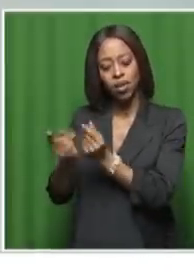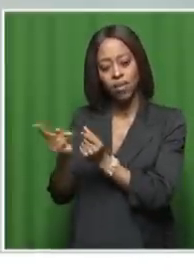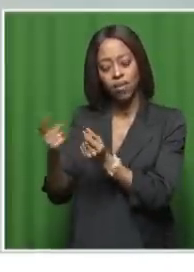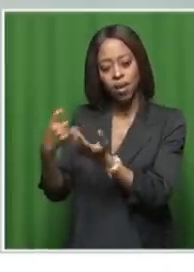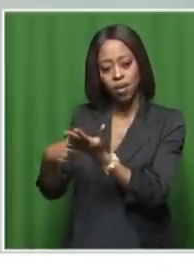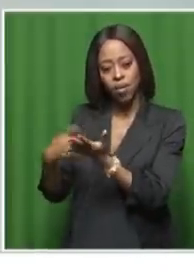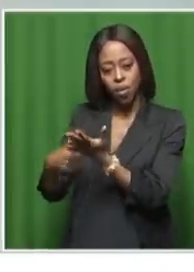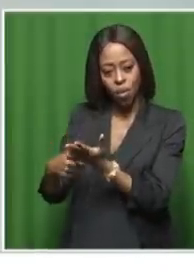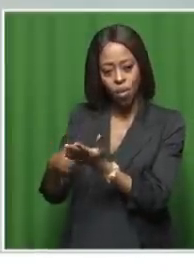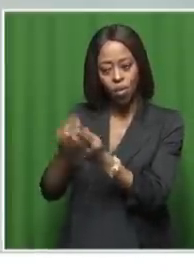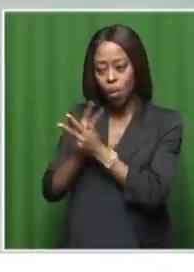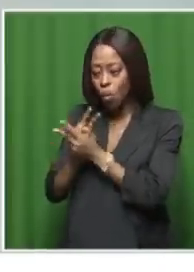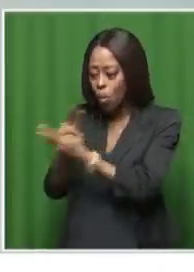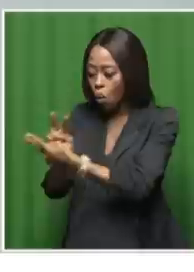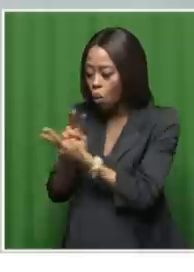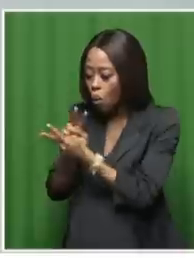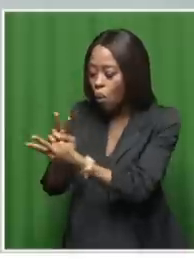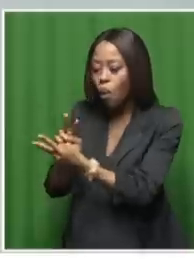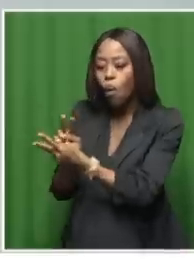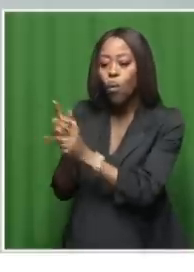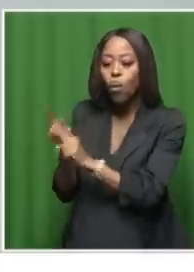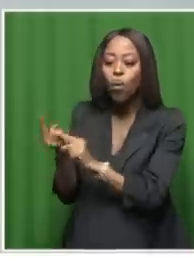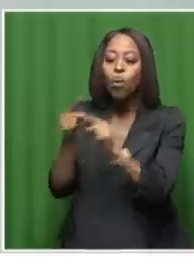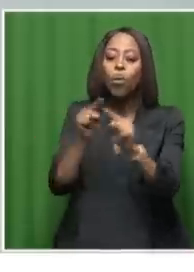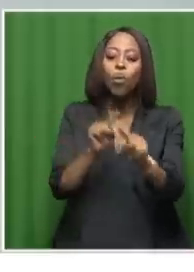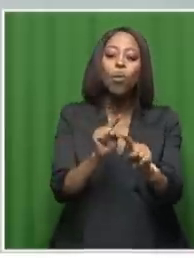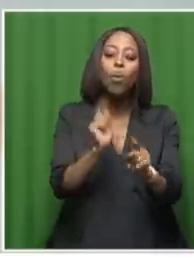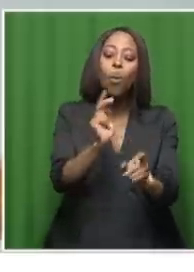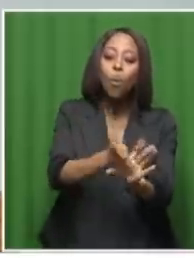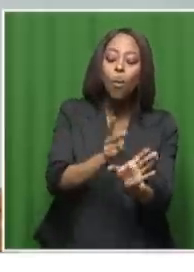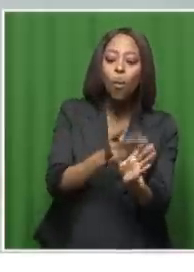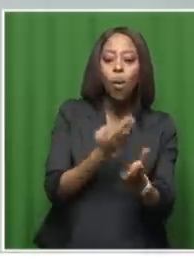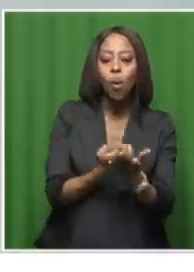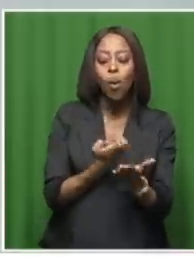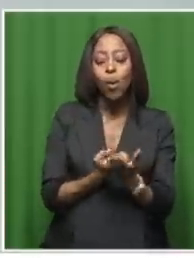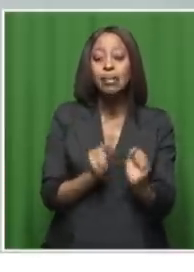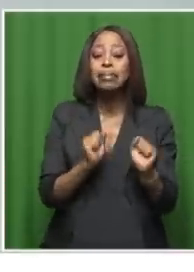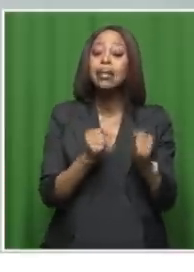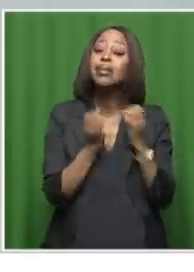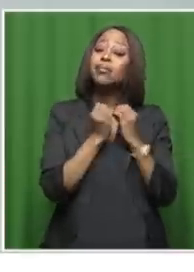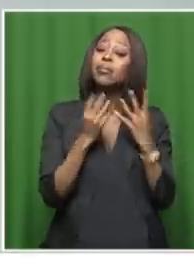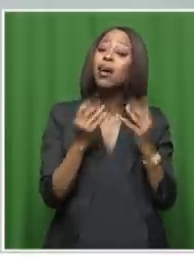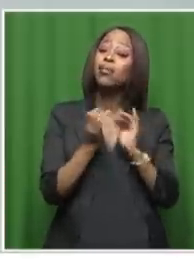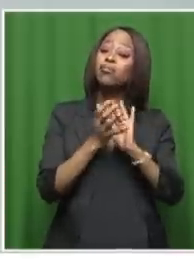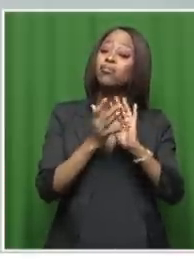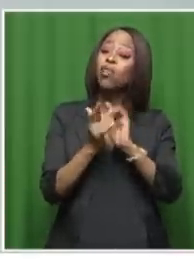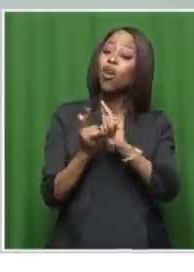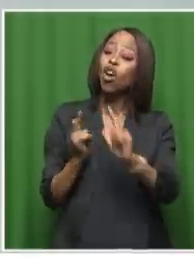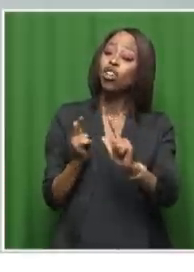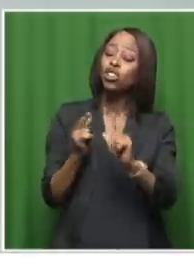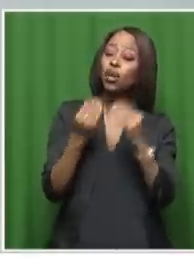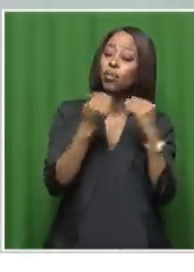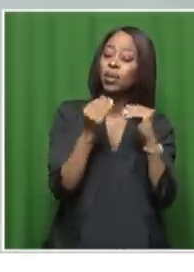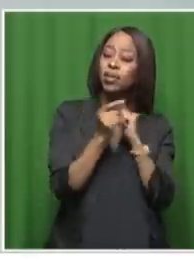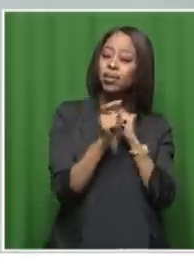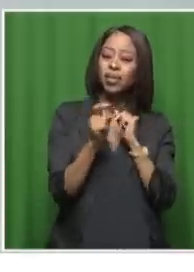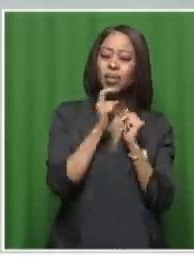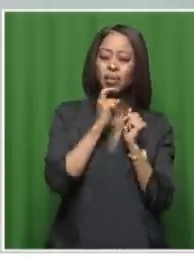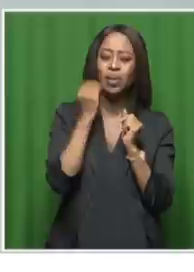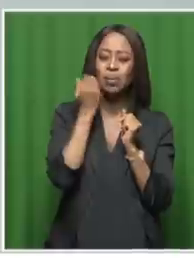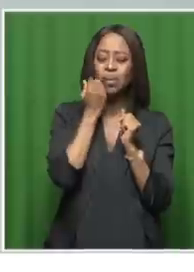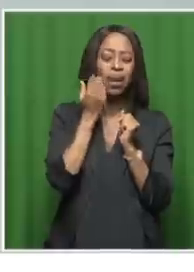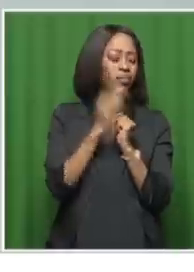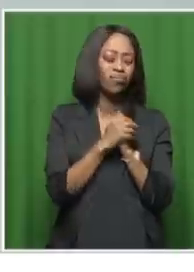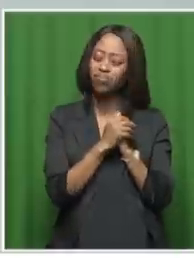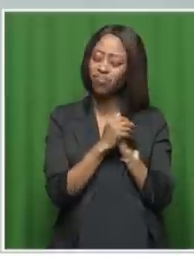be able to go and participate in the economic space. Of course, most township enterprises do not use a bank account,